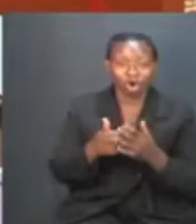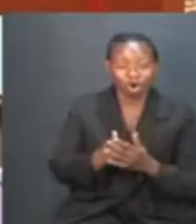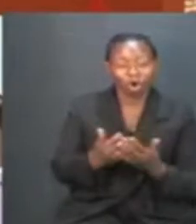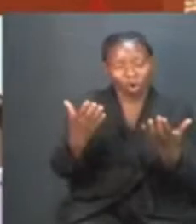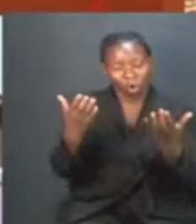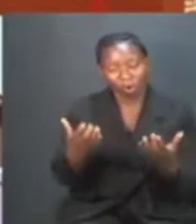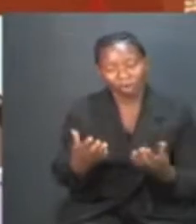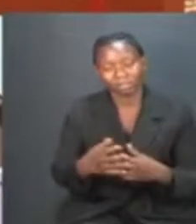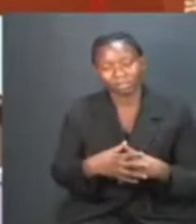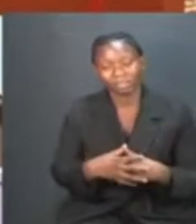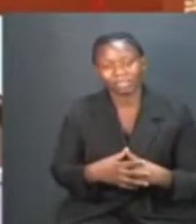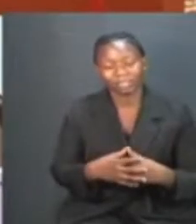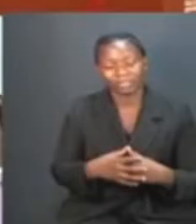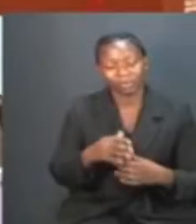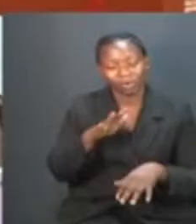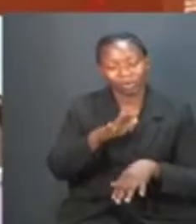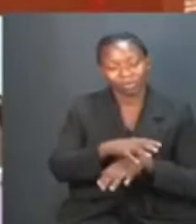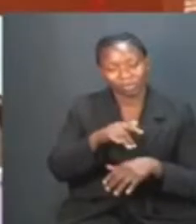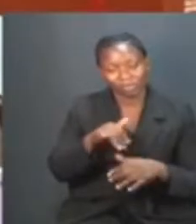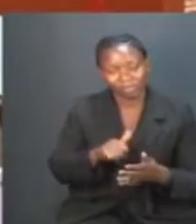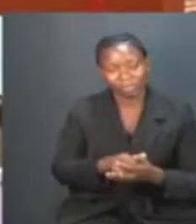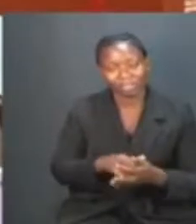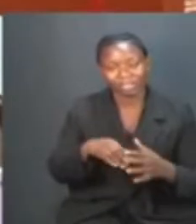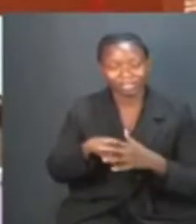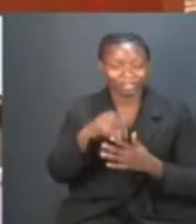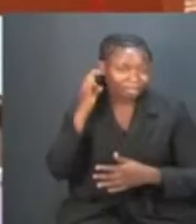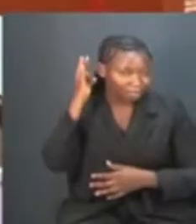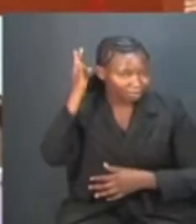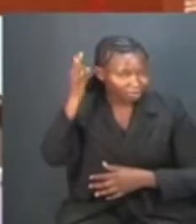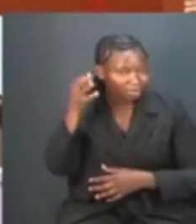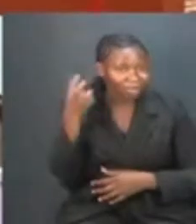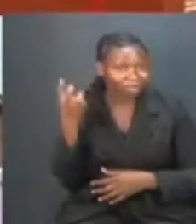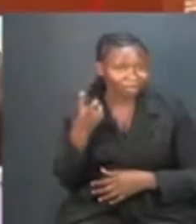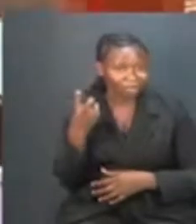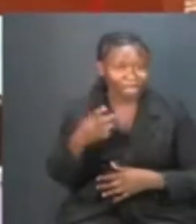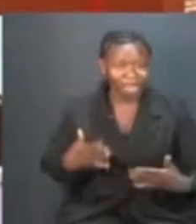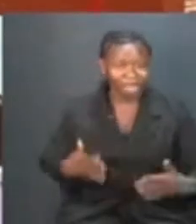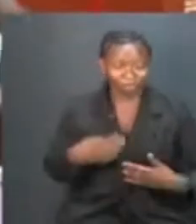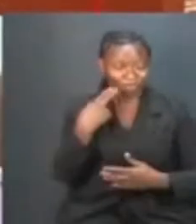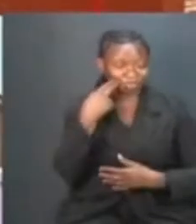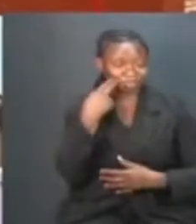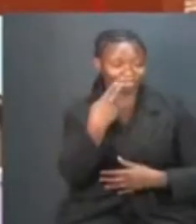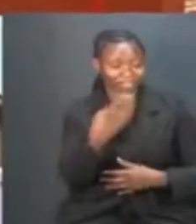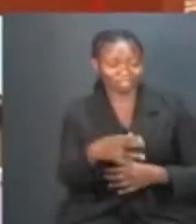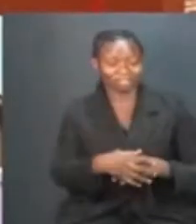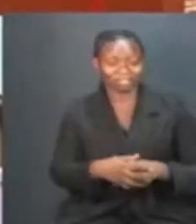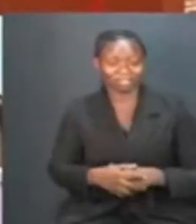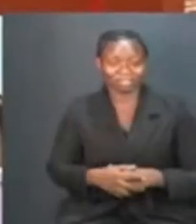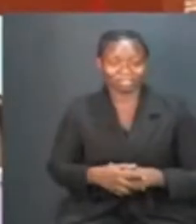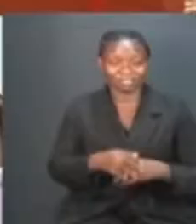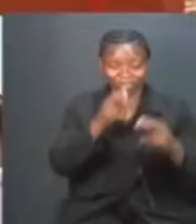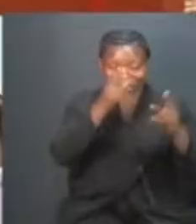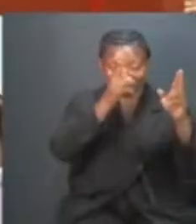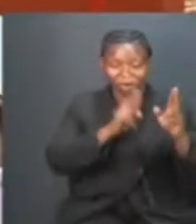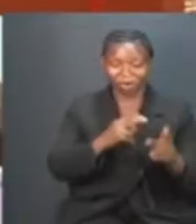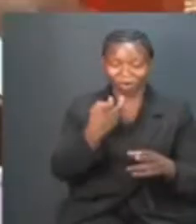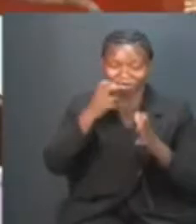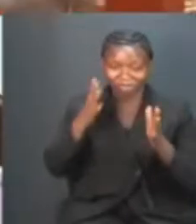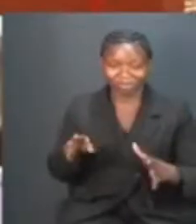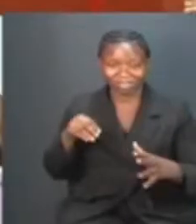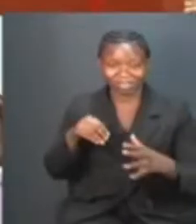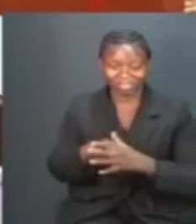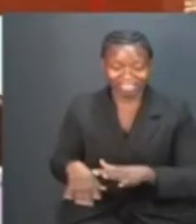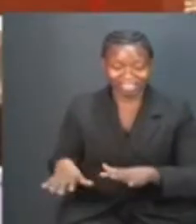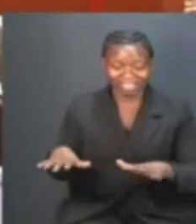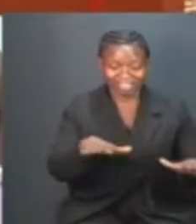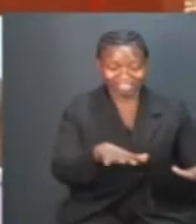for. And that in future on Wednesday, I'll be happy to see the Honorable Speaker in the chair